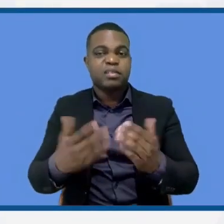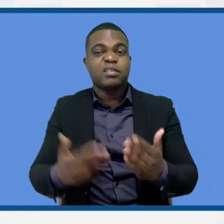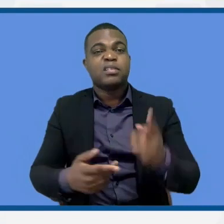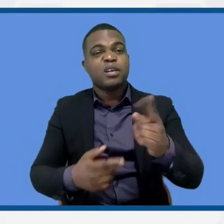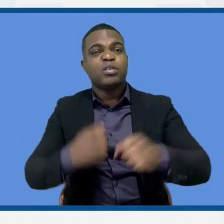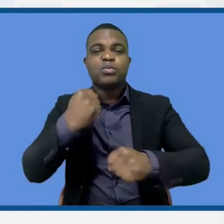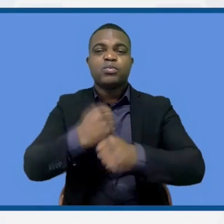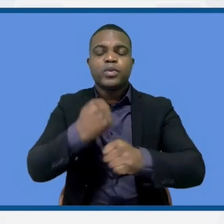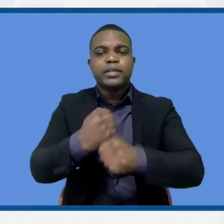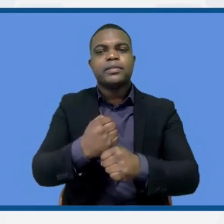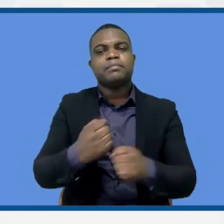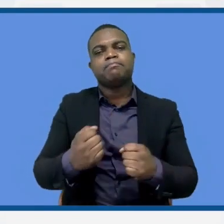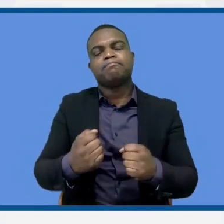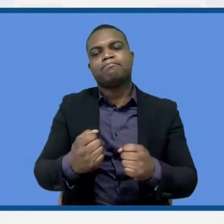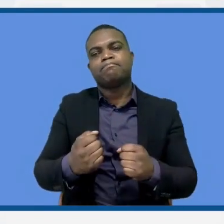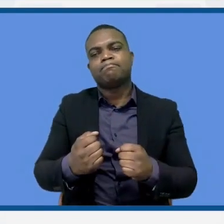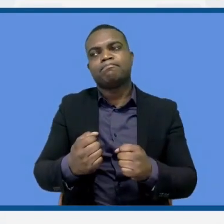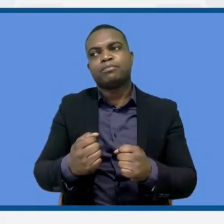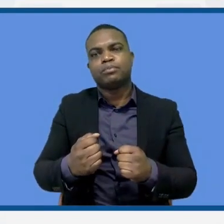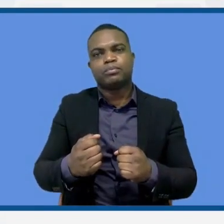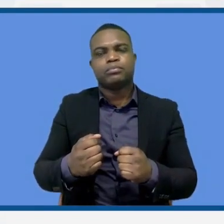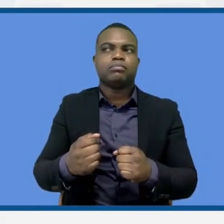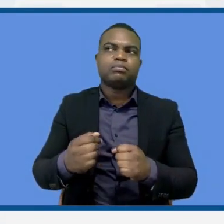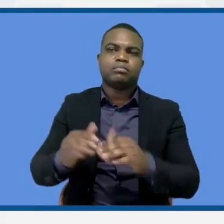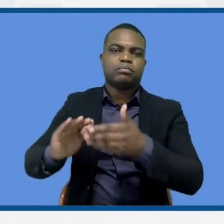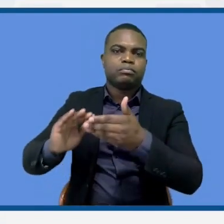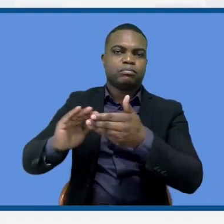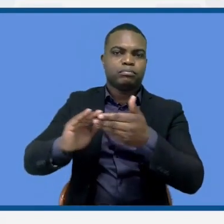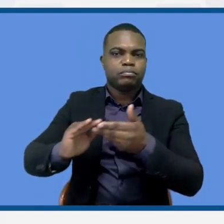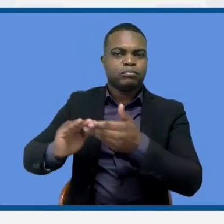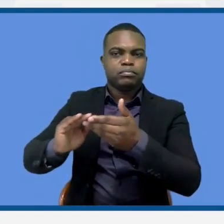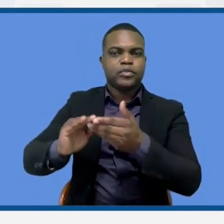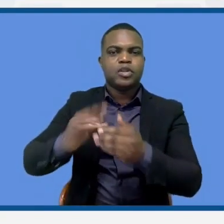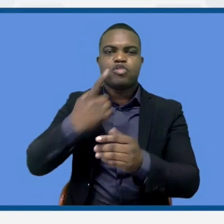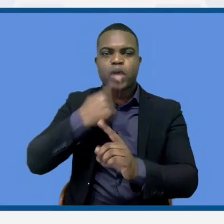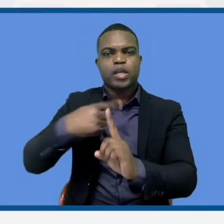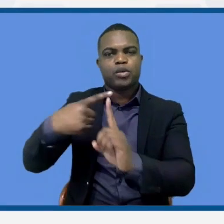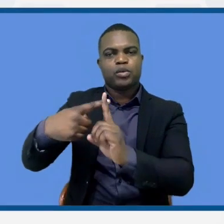Jamaica. He is participating virtually, and so go ahead, Kevin.